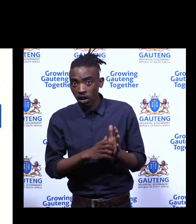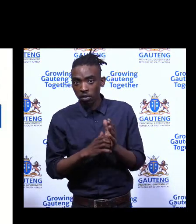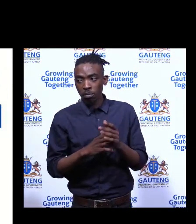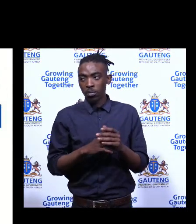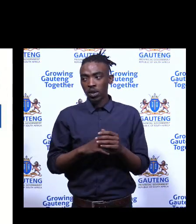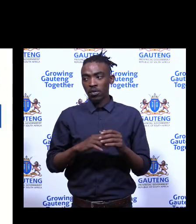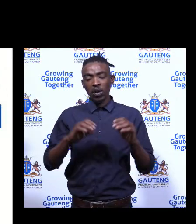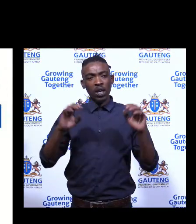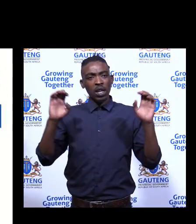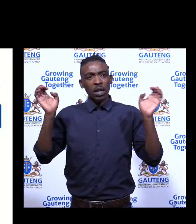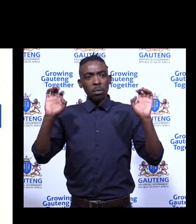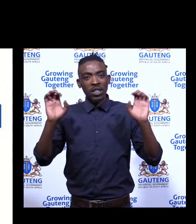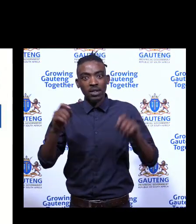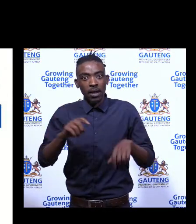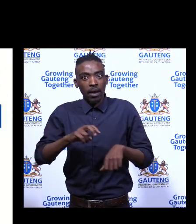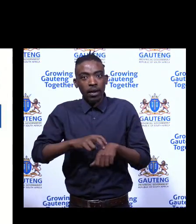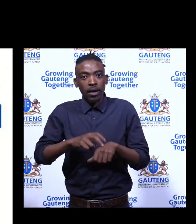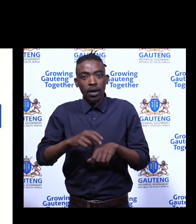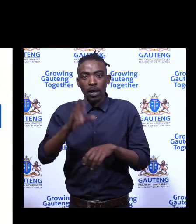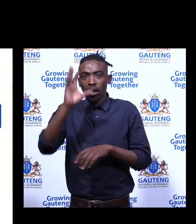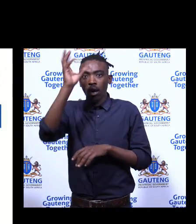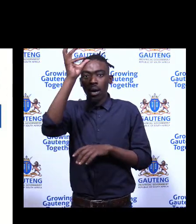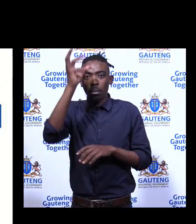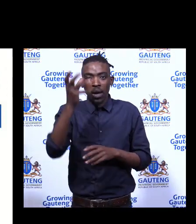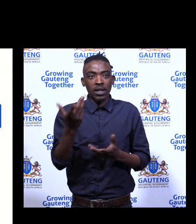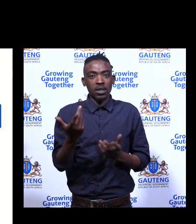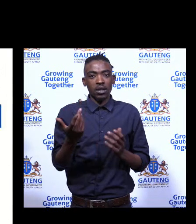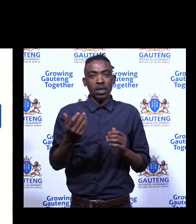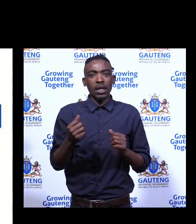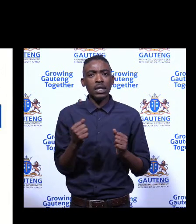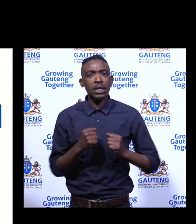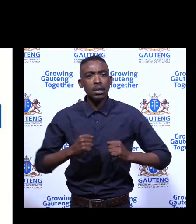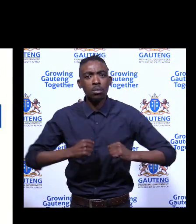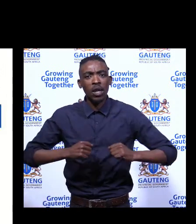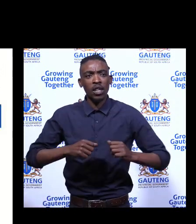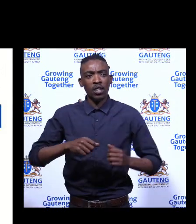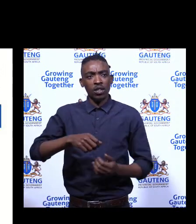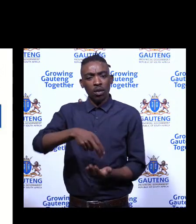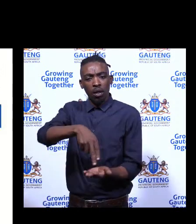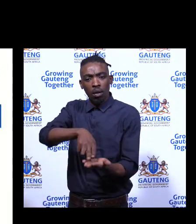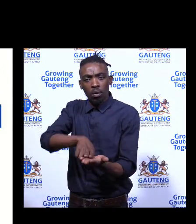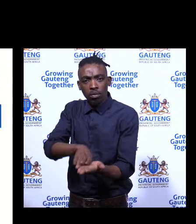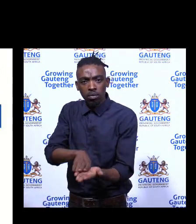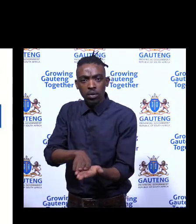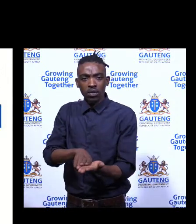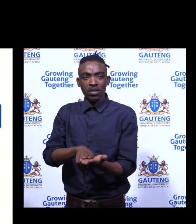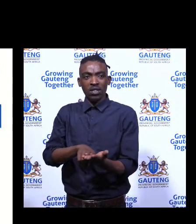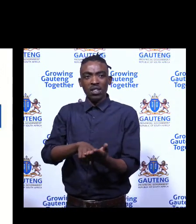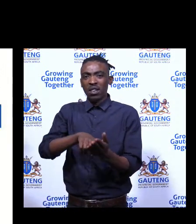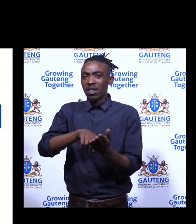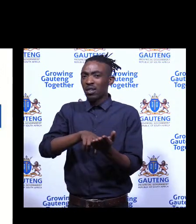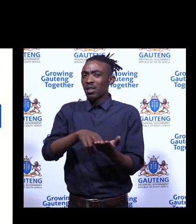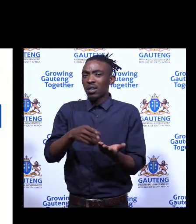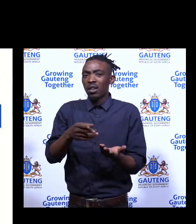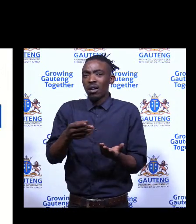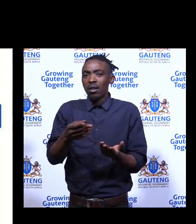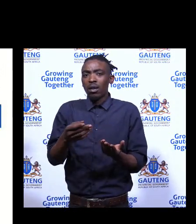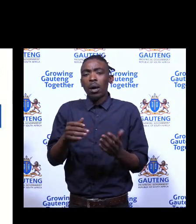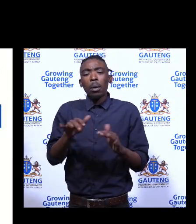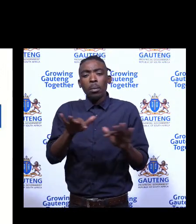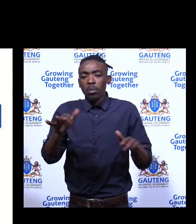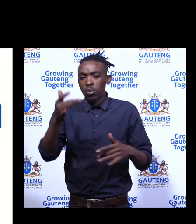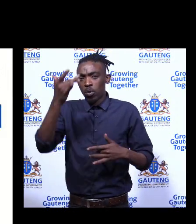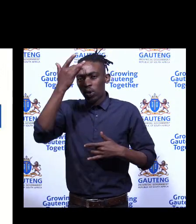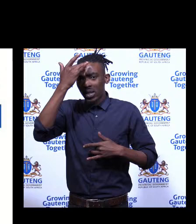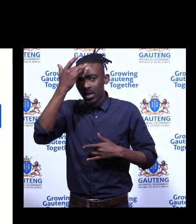for screening may not have adequate space to have the different separations of patients whom we are calling